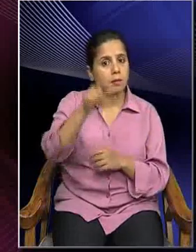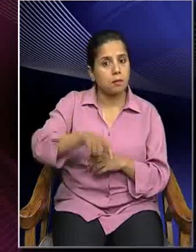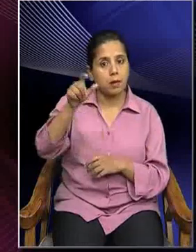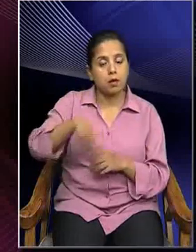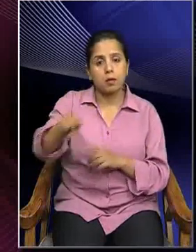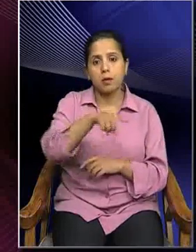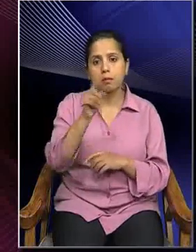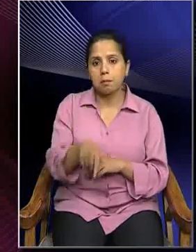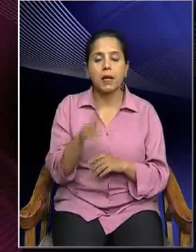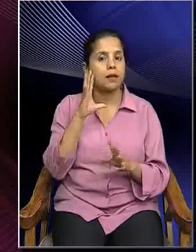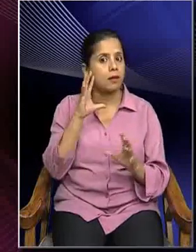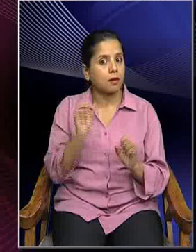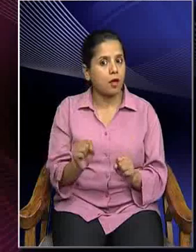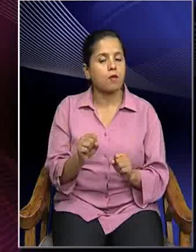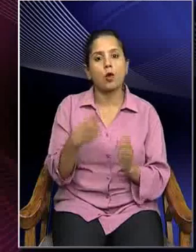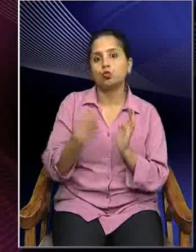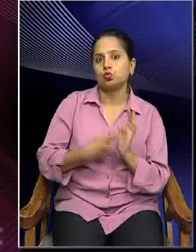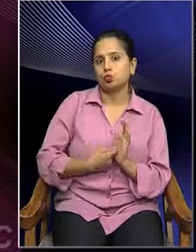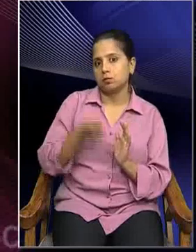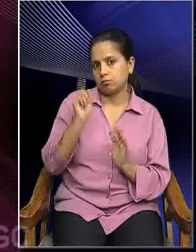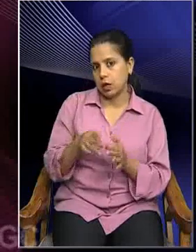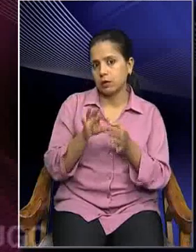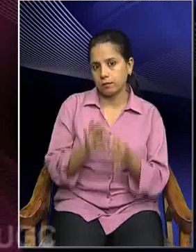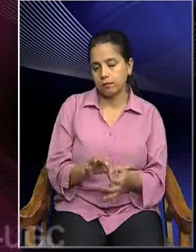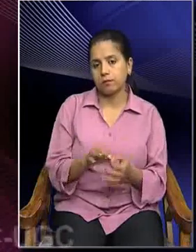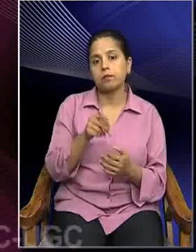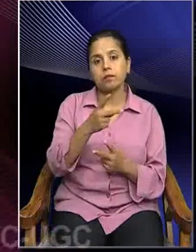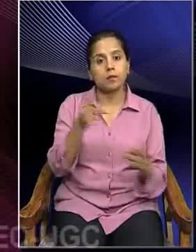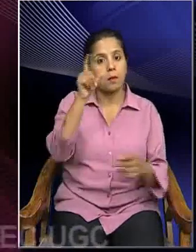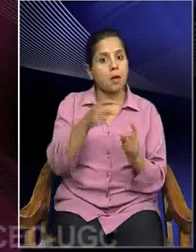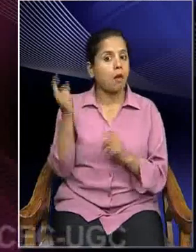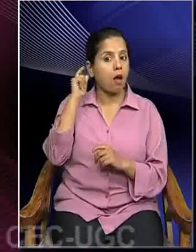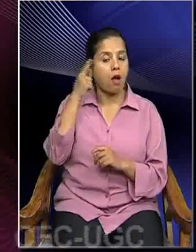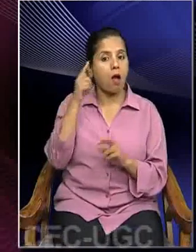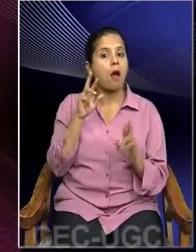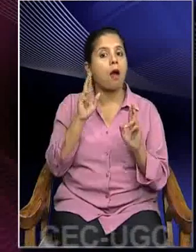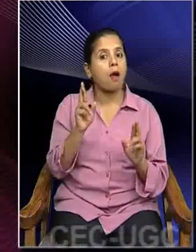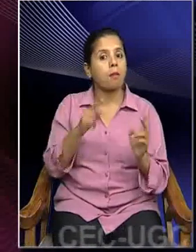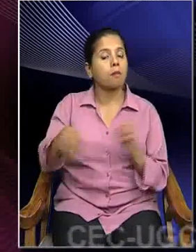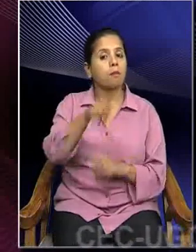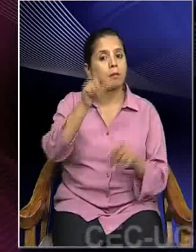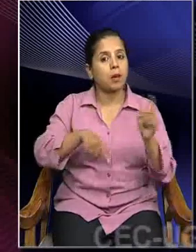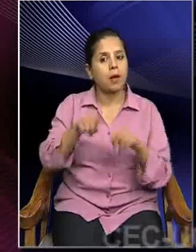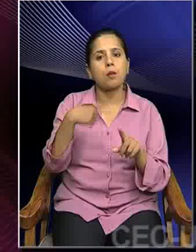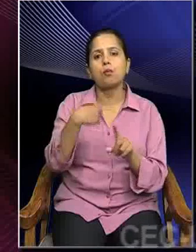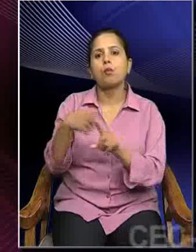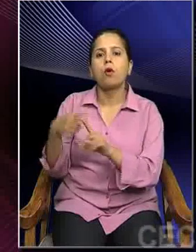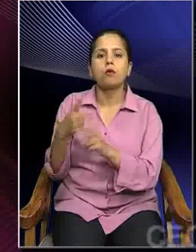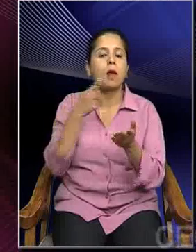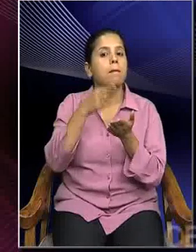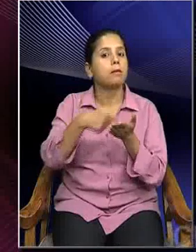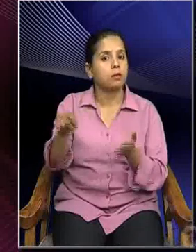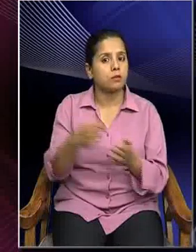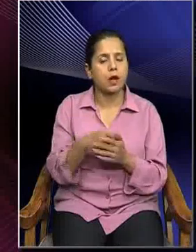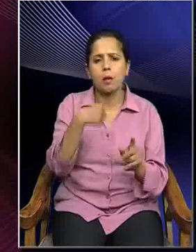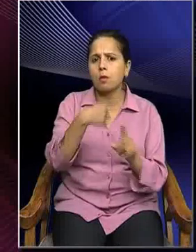have to conform to norms in anticipation or expectations of positive sanctions. What